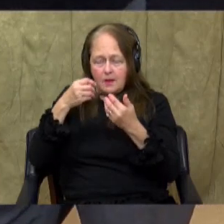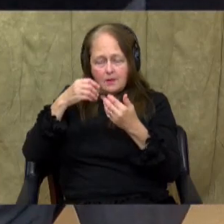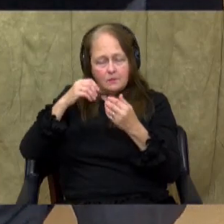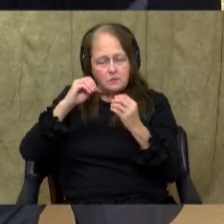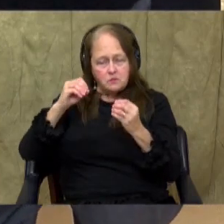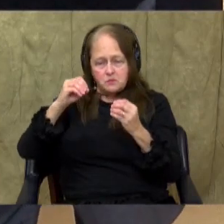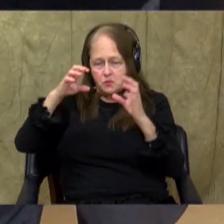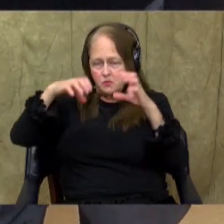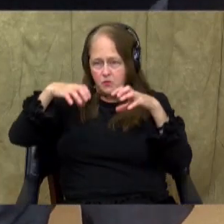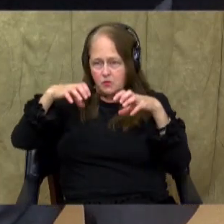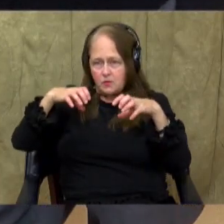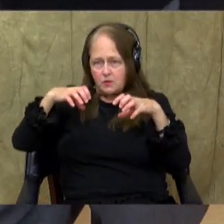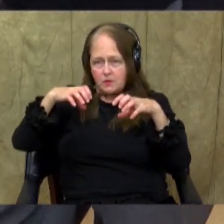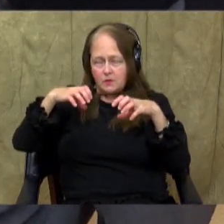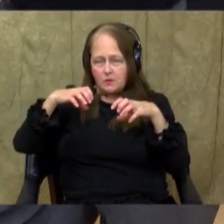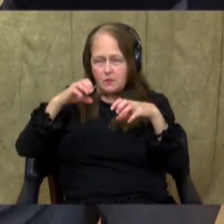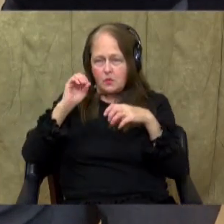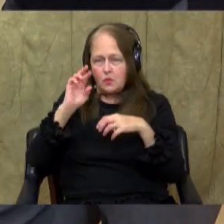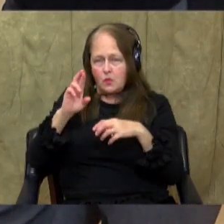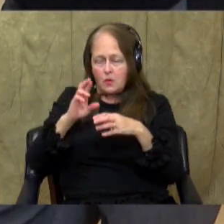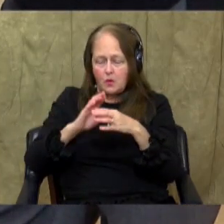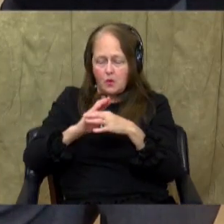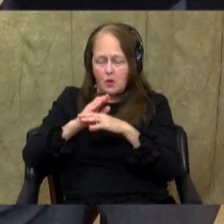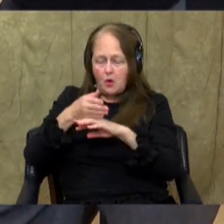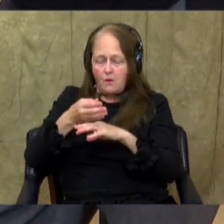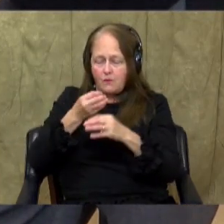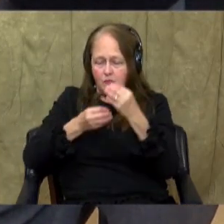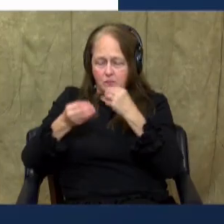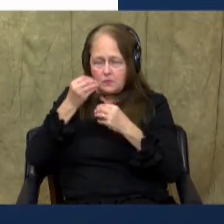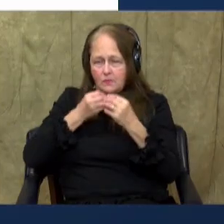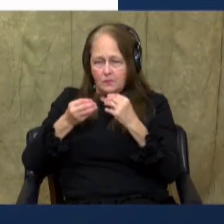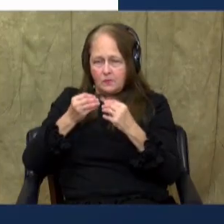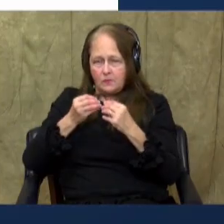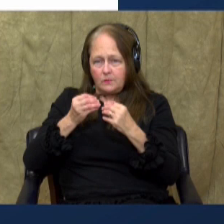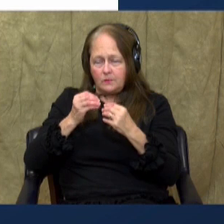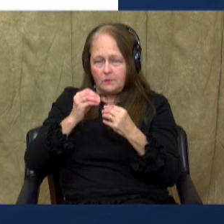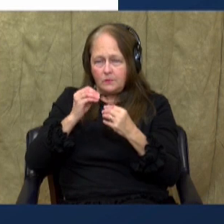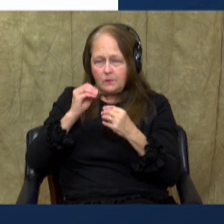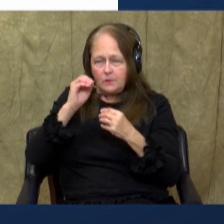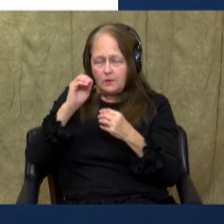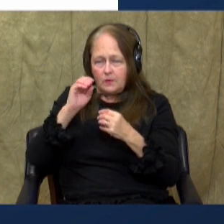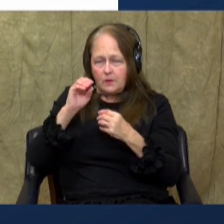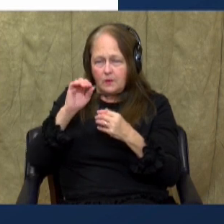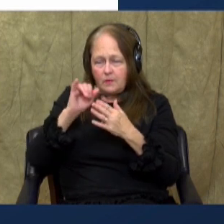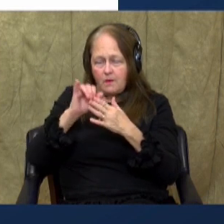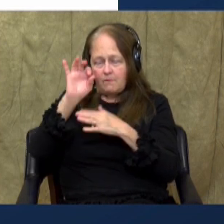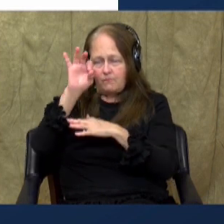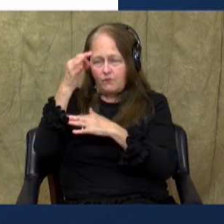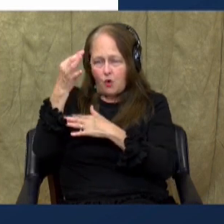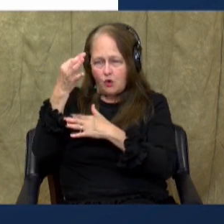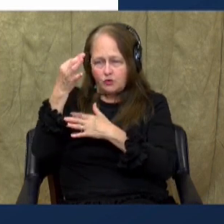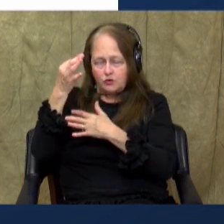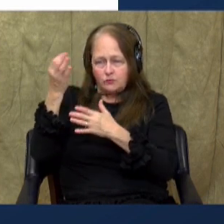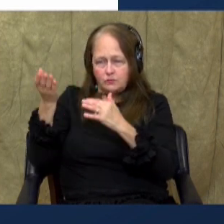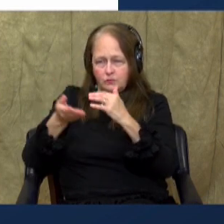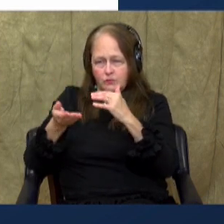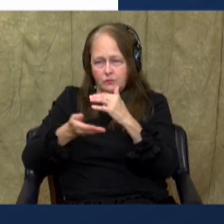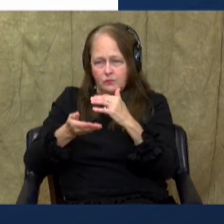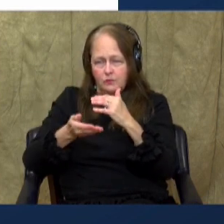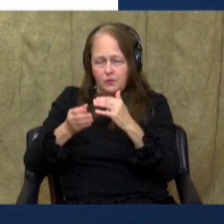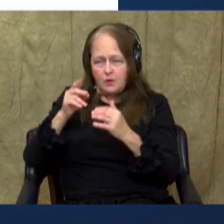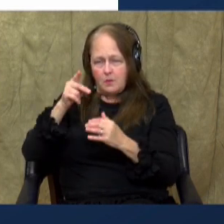rainfall, desertification, overgrazing, deforestation, or poaching. What's the best term that goes in